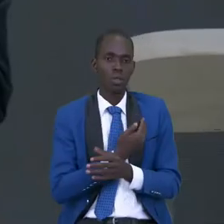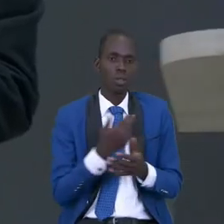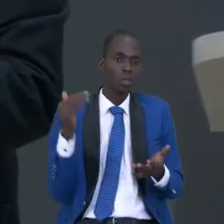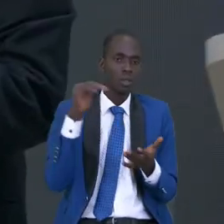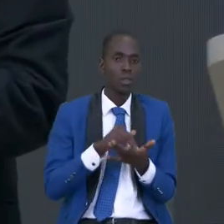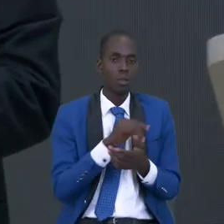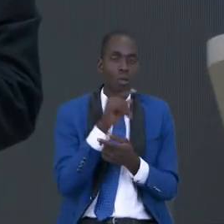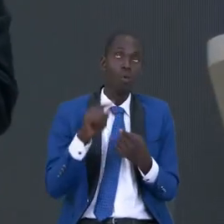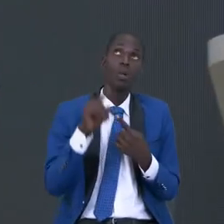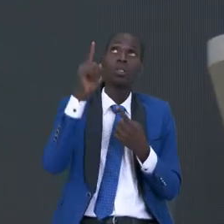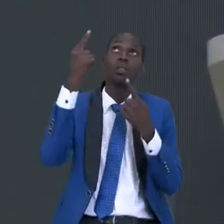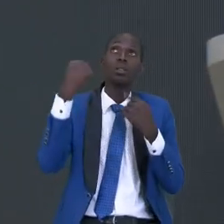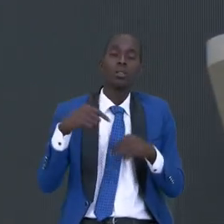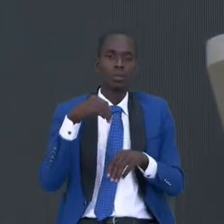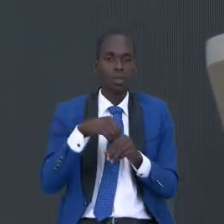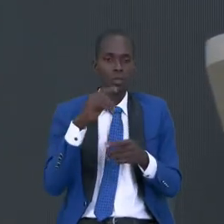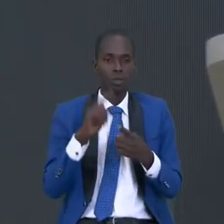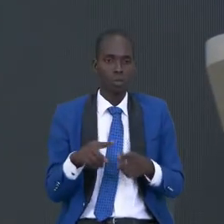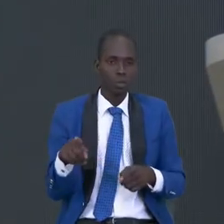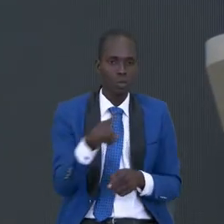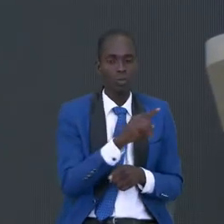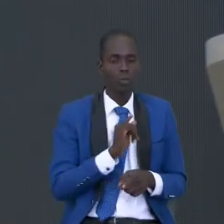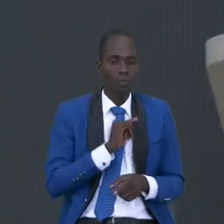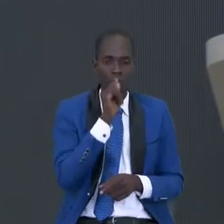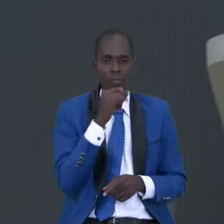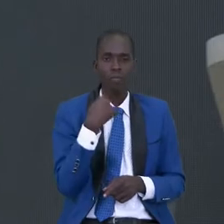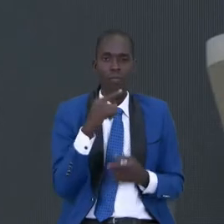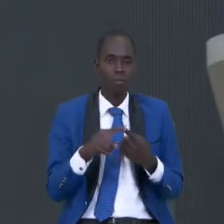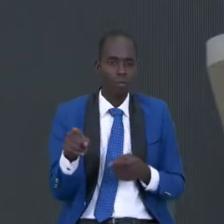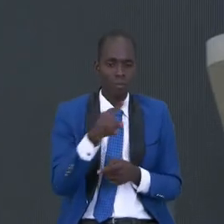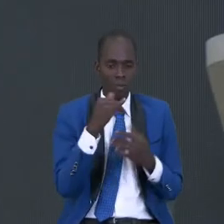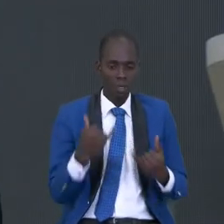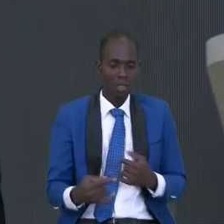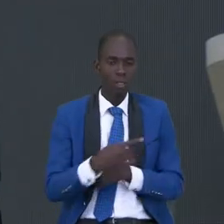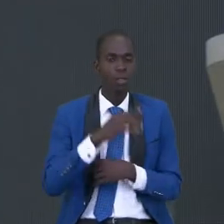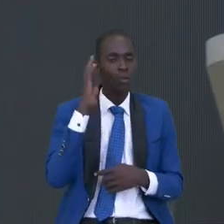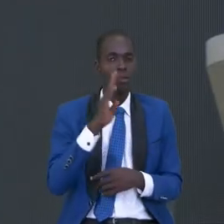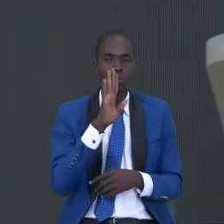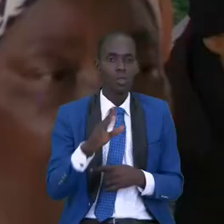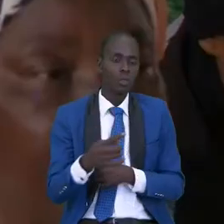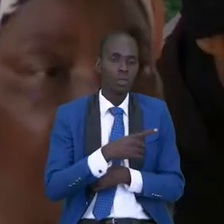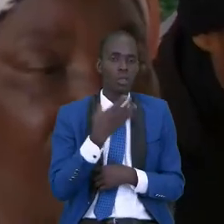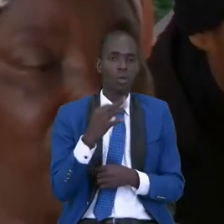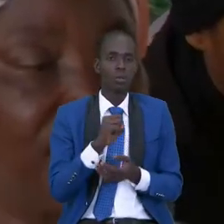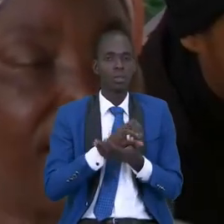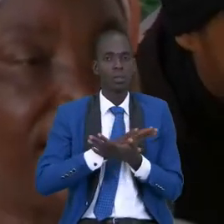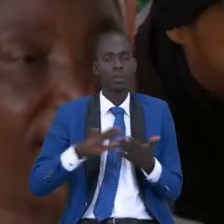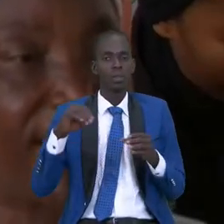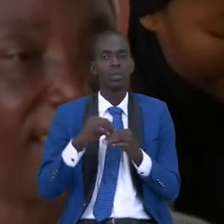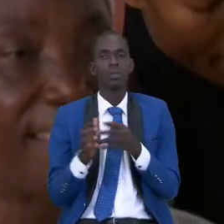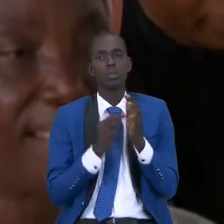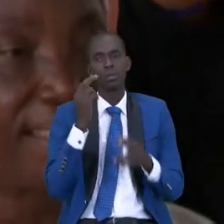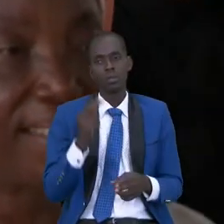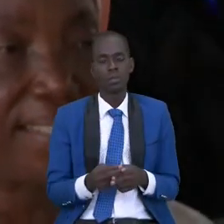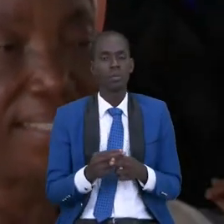he comes into you, I'm telling you that this day will be your day of sanctification.